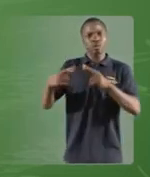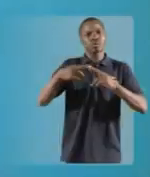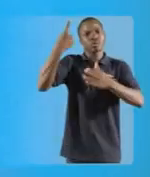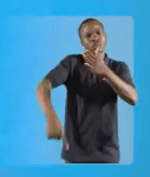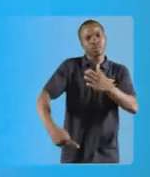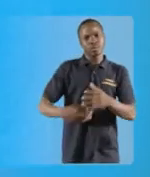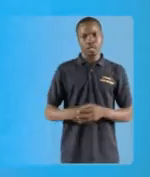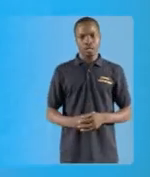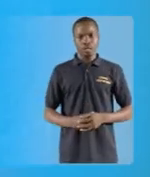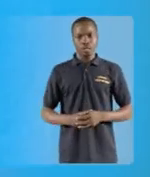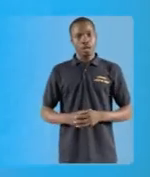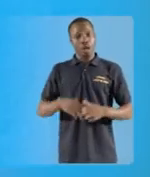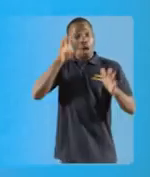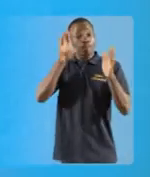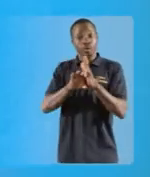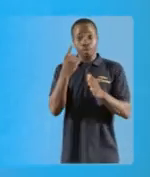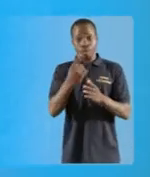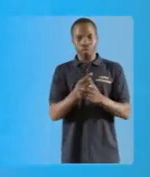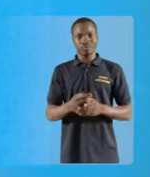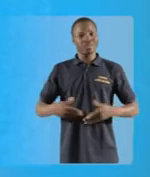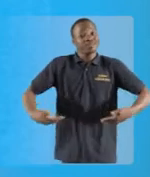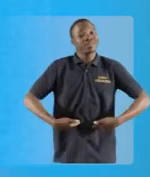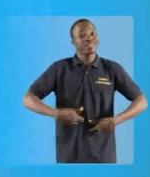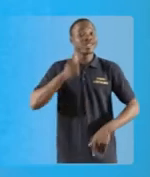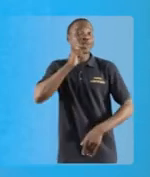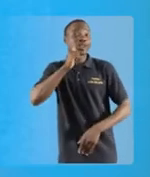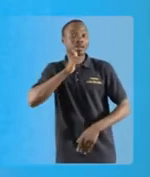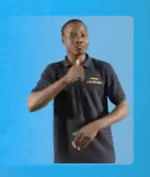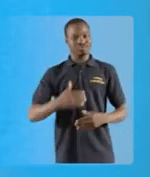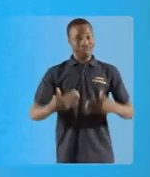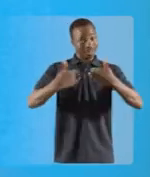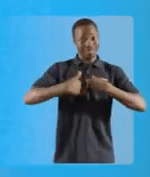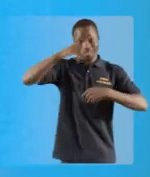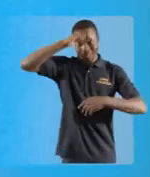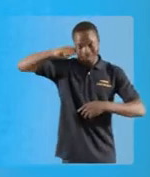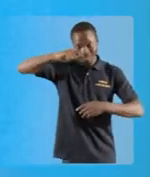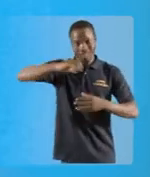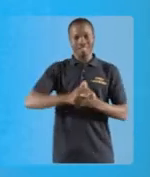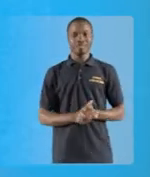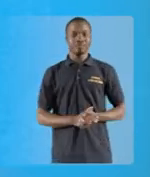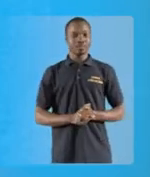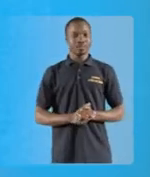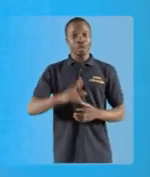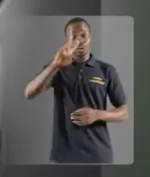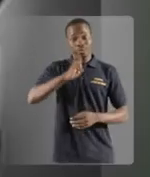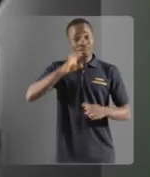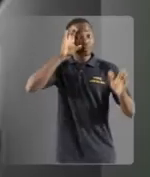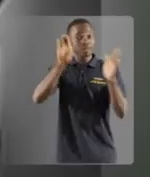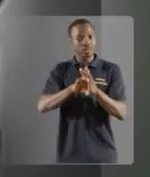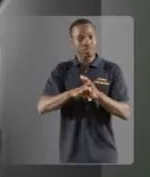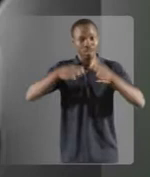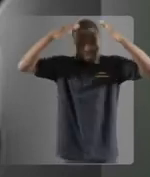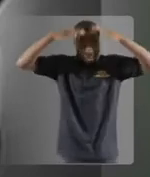see in picture 1, you can see a lady, okay, wearing a cap, okay. In the second one, she has a